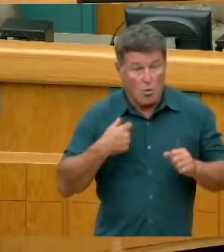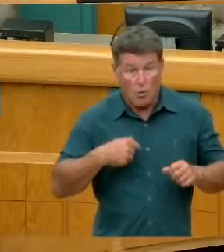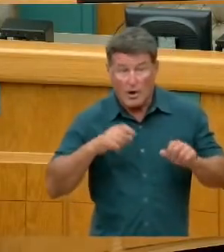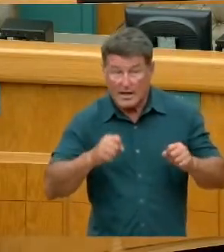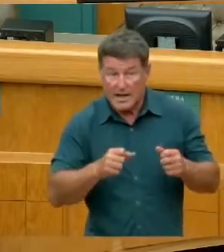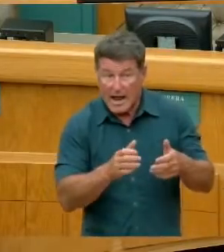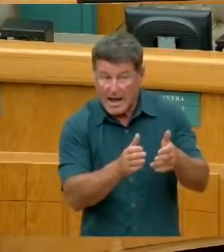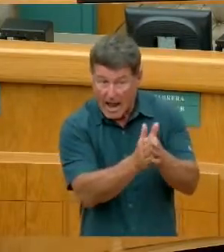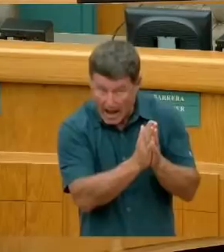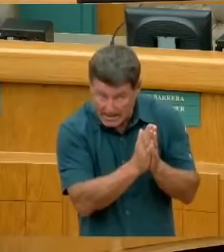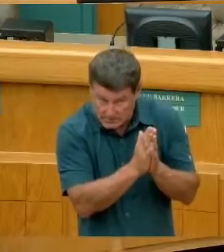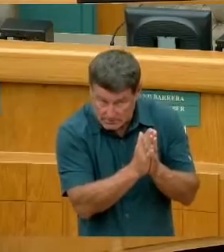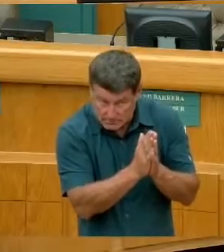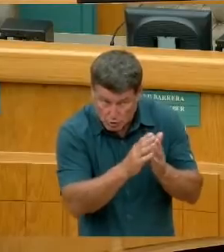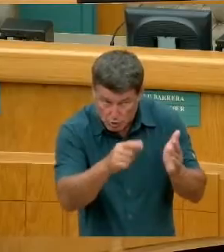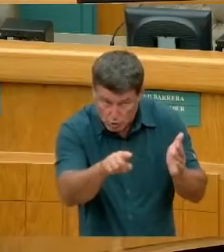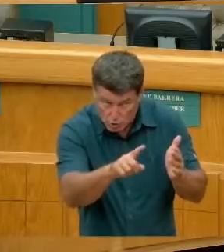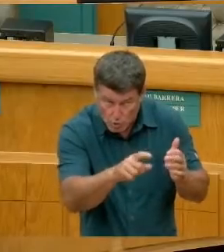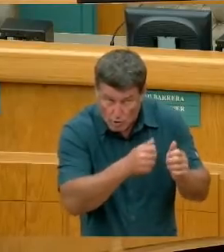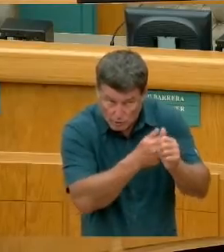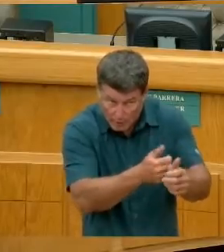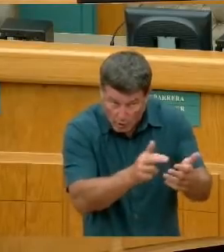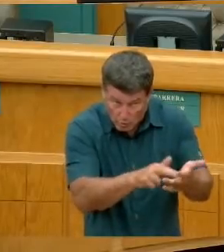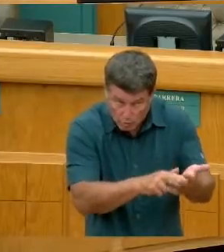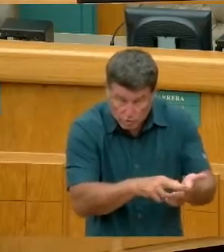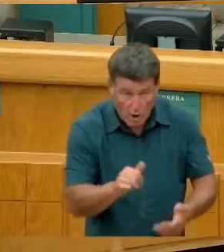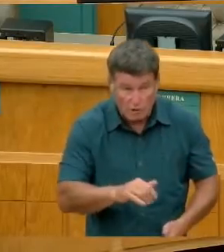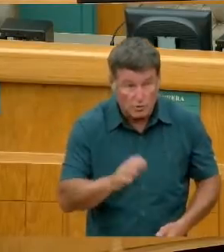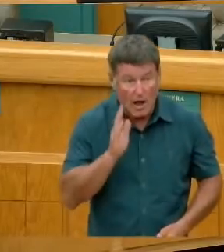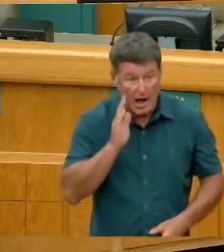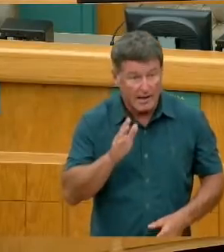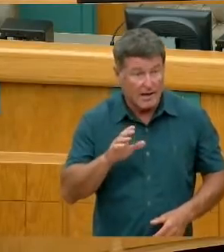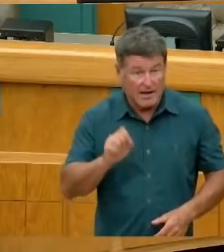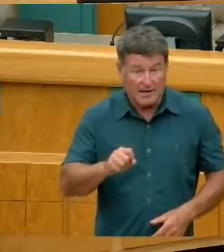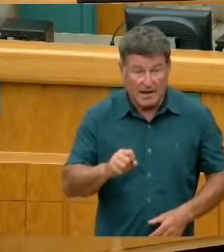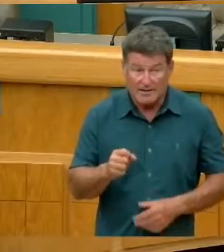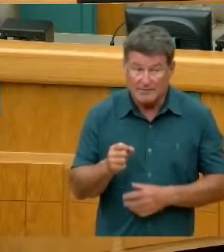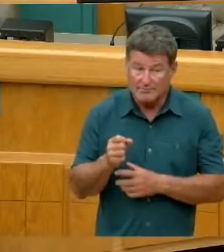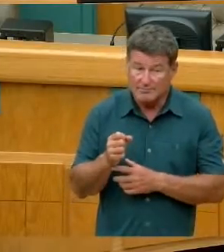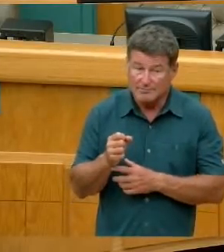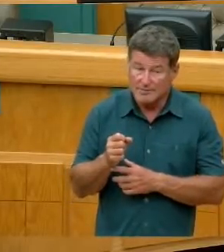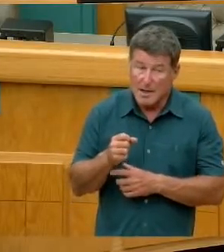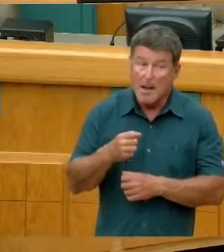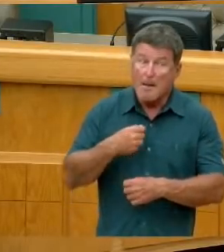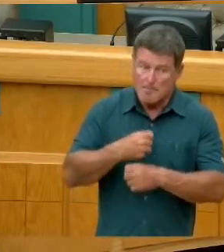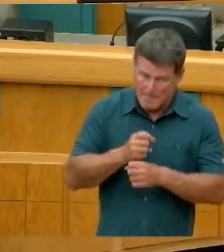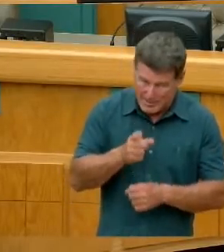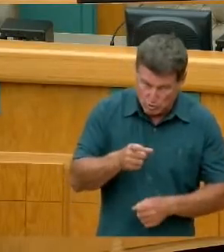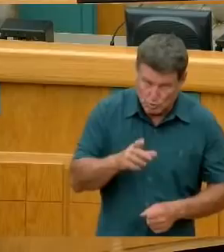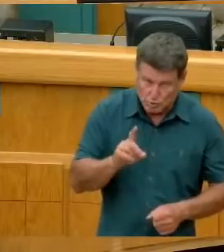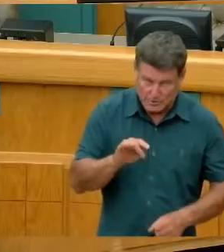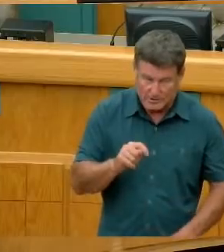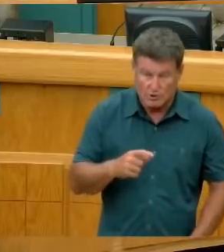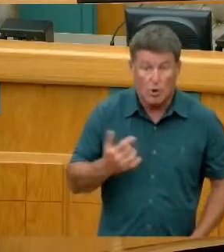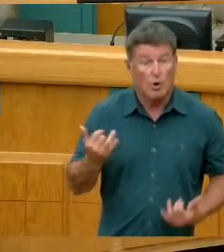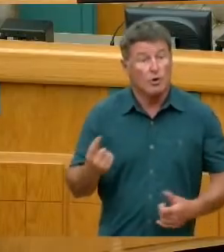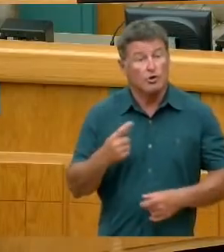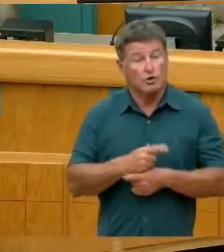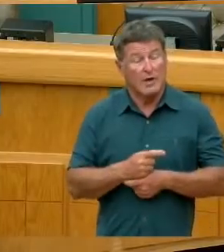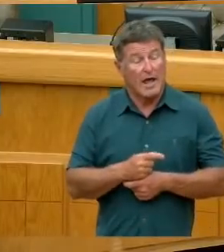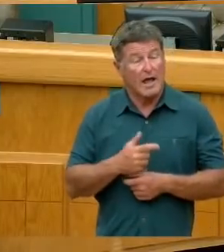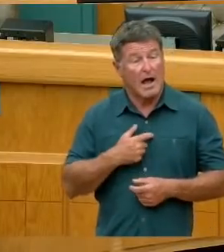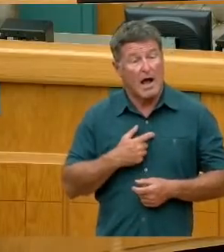going to ask you, and then I'm going to also do. So I have reached out today to